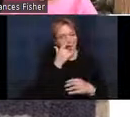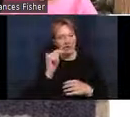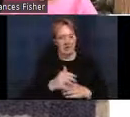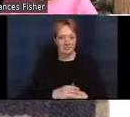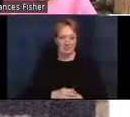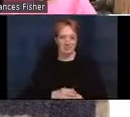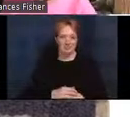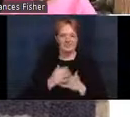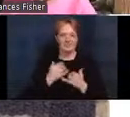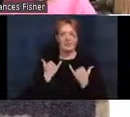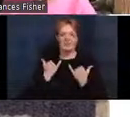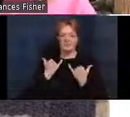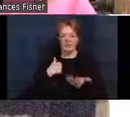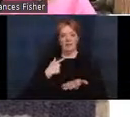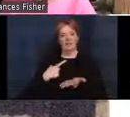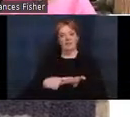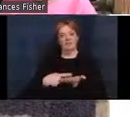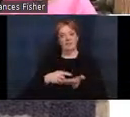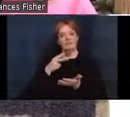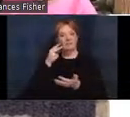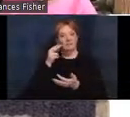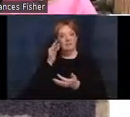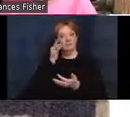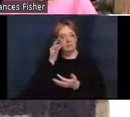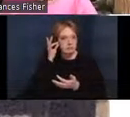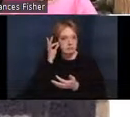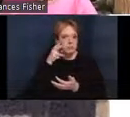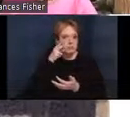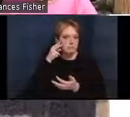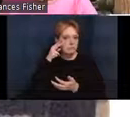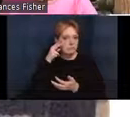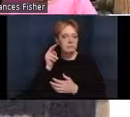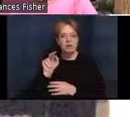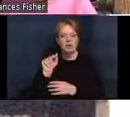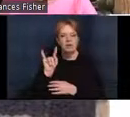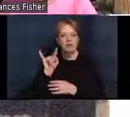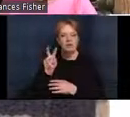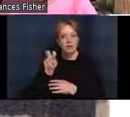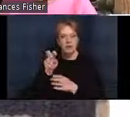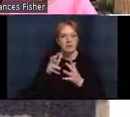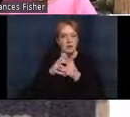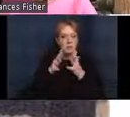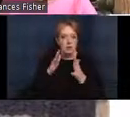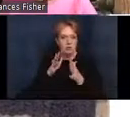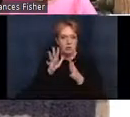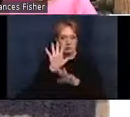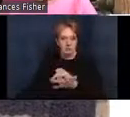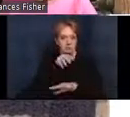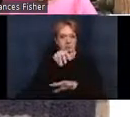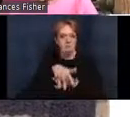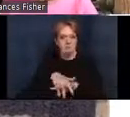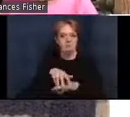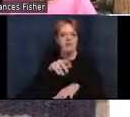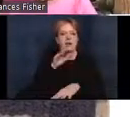Native Americans, she did all of her work, the evolution of her big